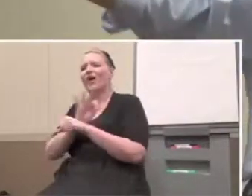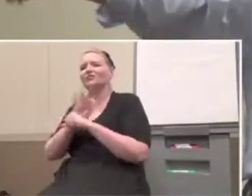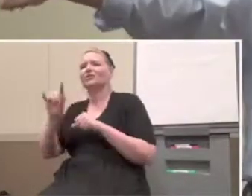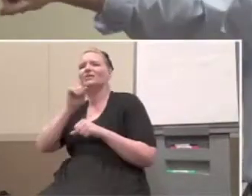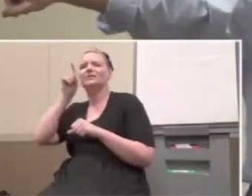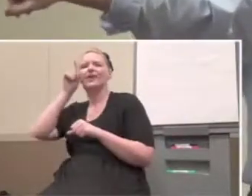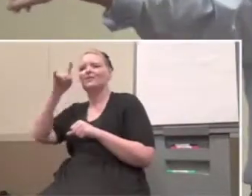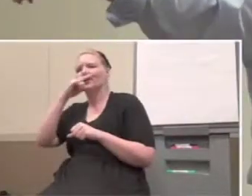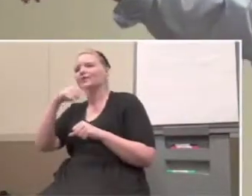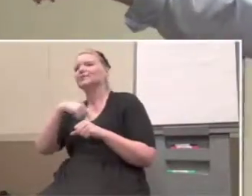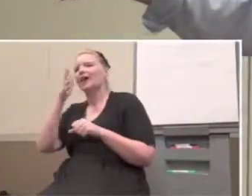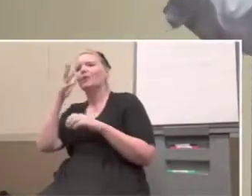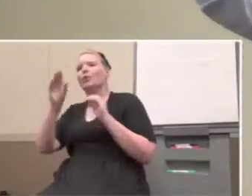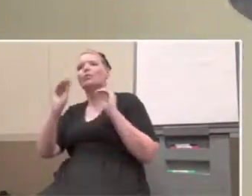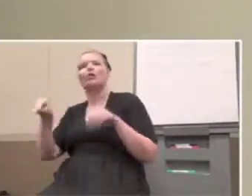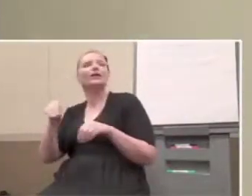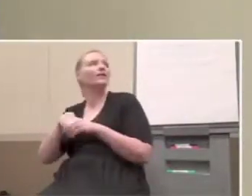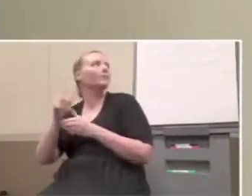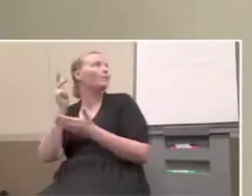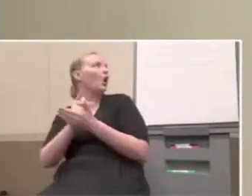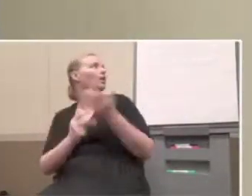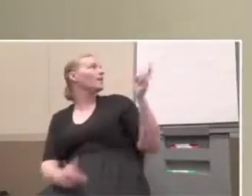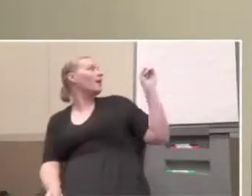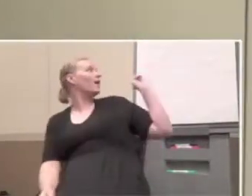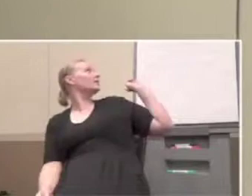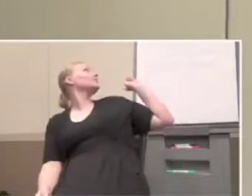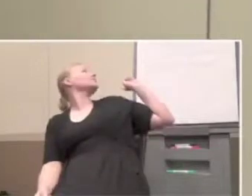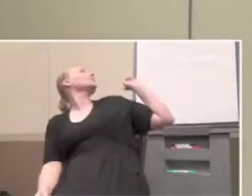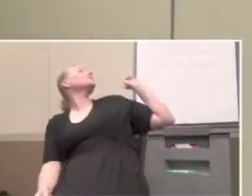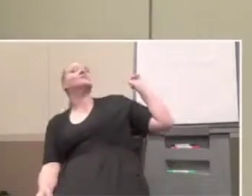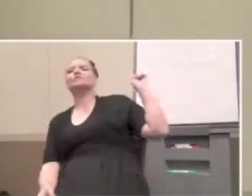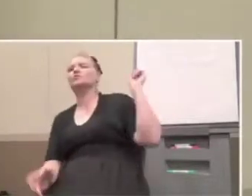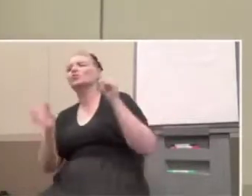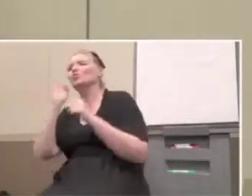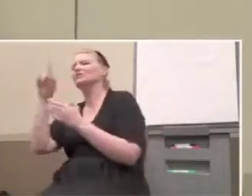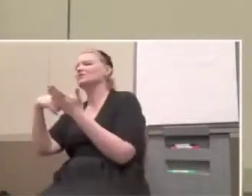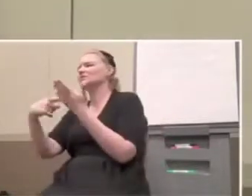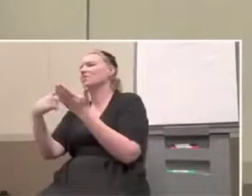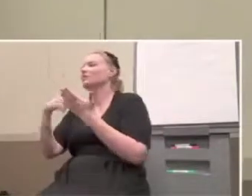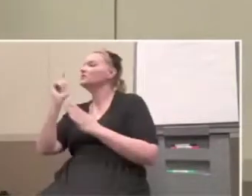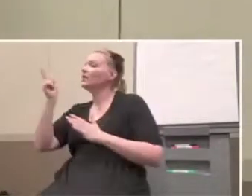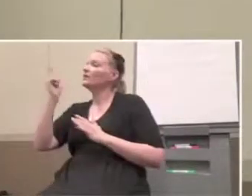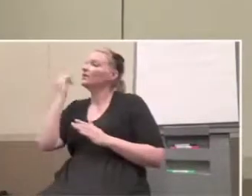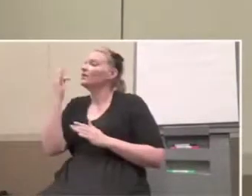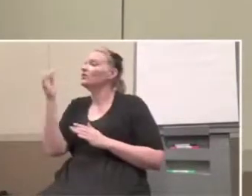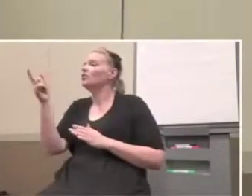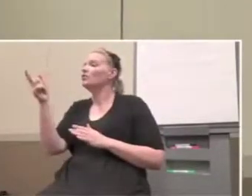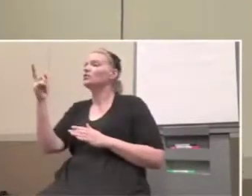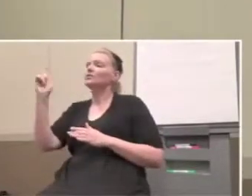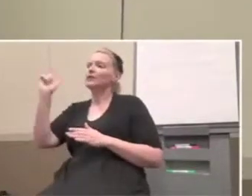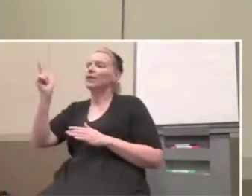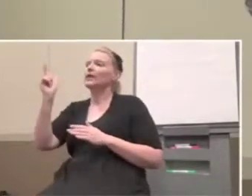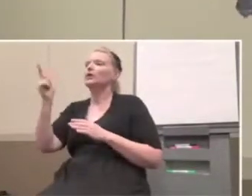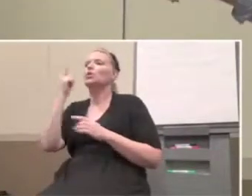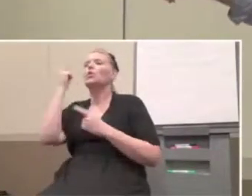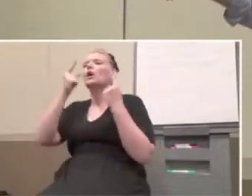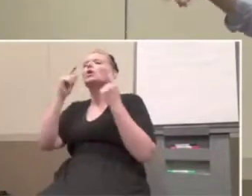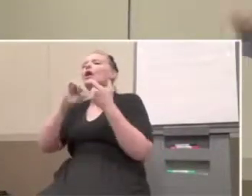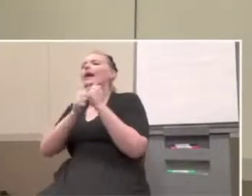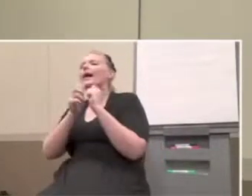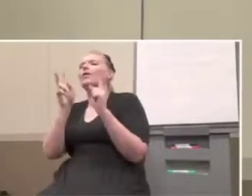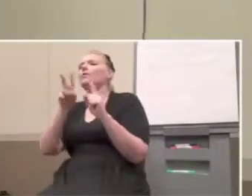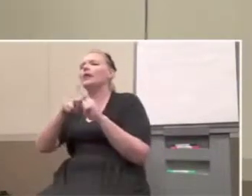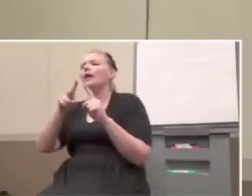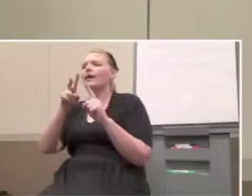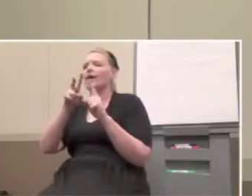putting that on the parking lot over there, so I'll address that later. If there's anything else that you wonder, how does this apply to something, we can throw